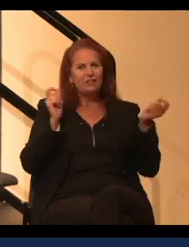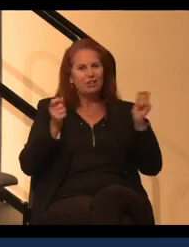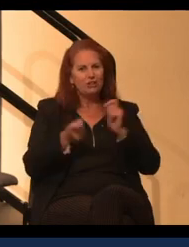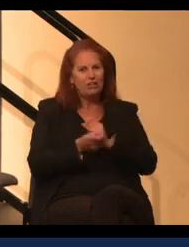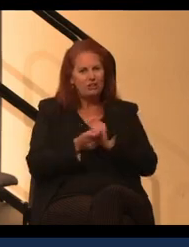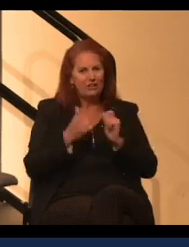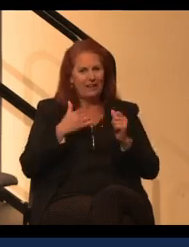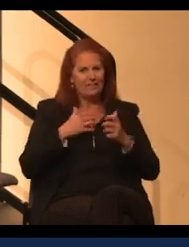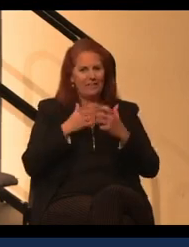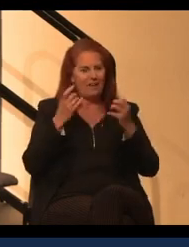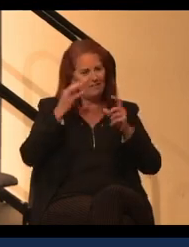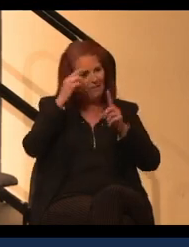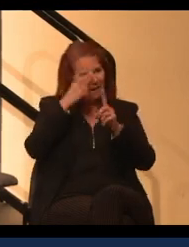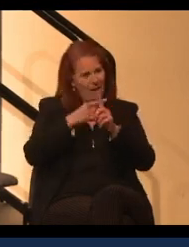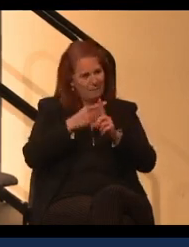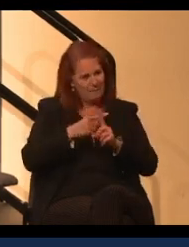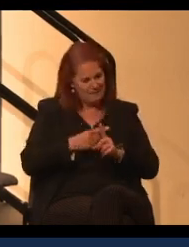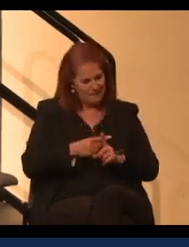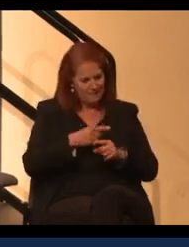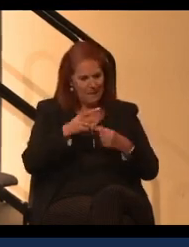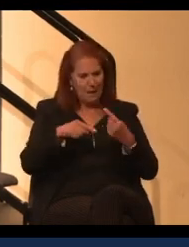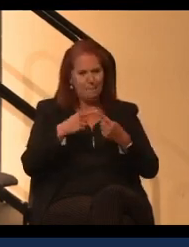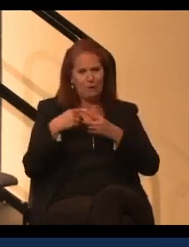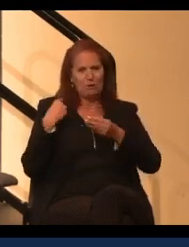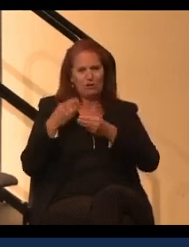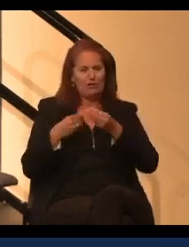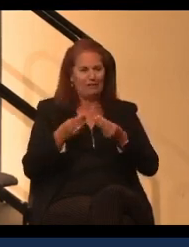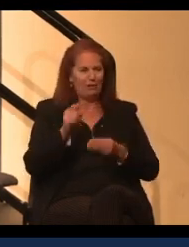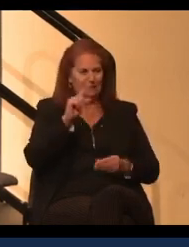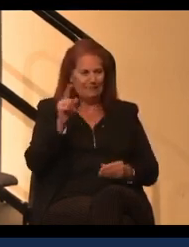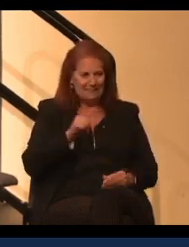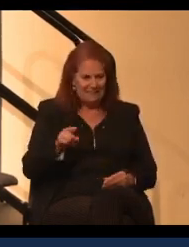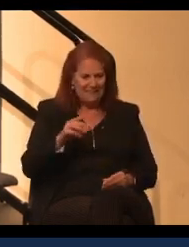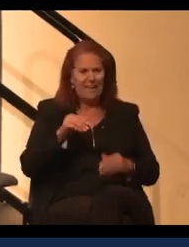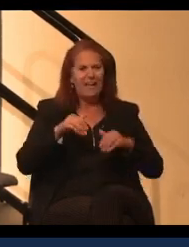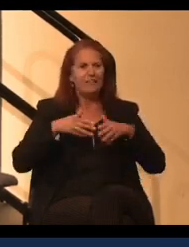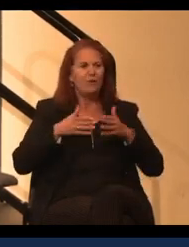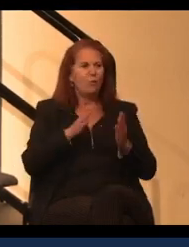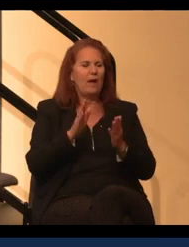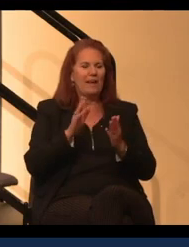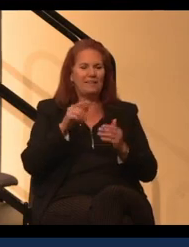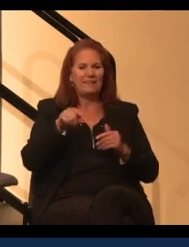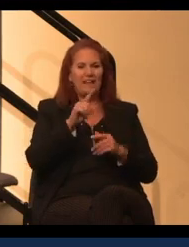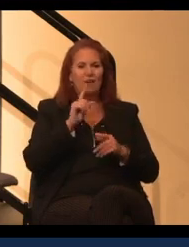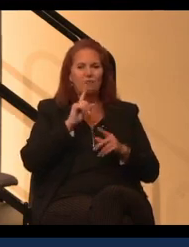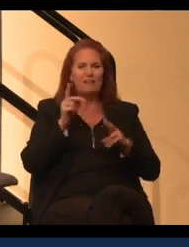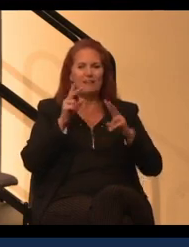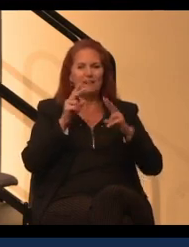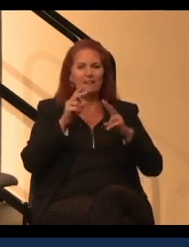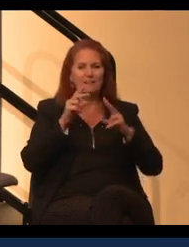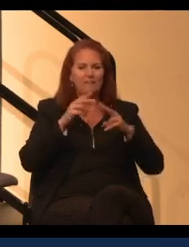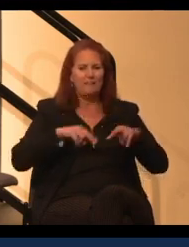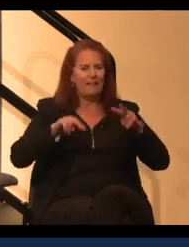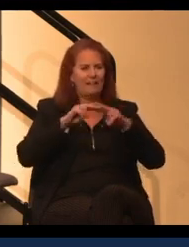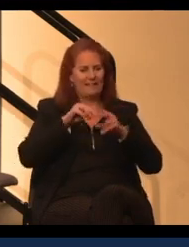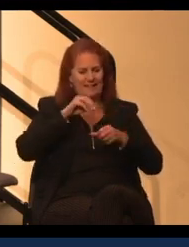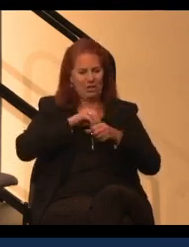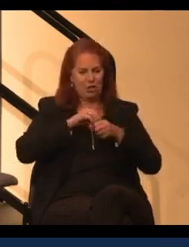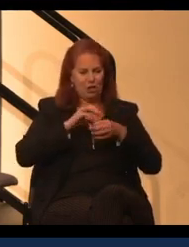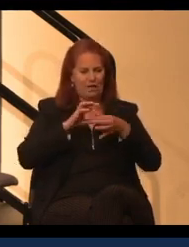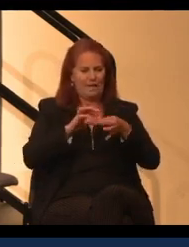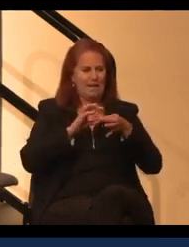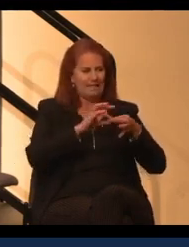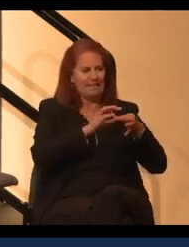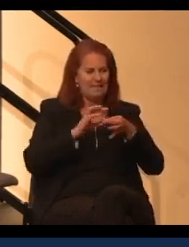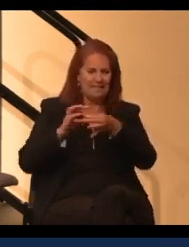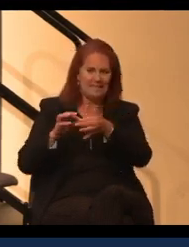have a lot of optimism about Generation Z and the ways that they are really valuing this interconnectedness. So I think that